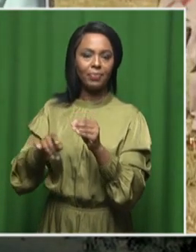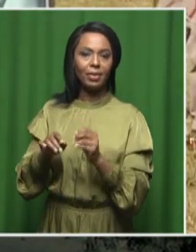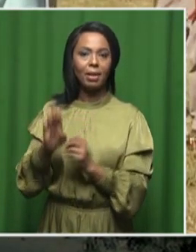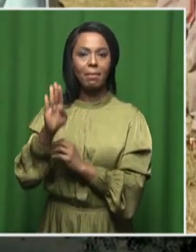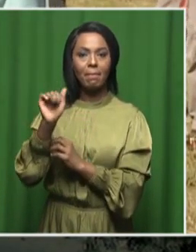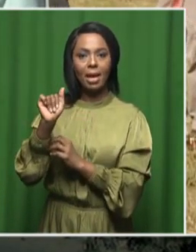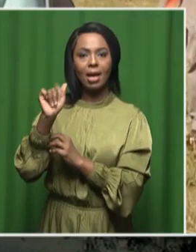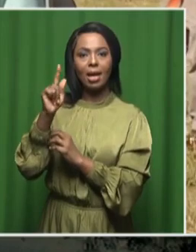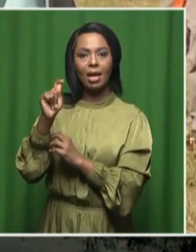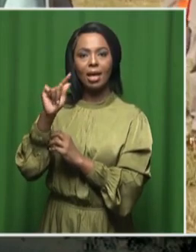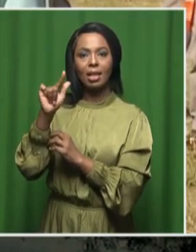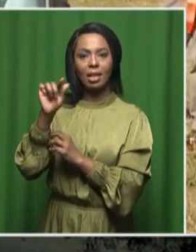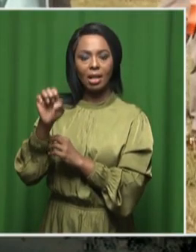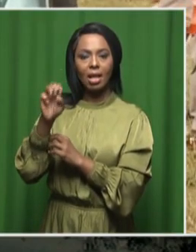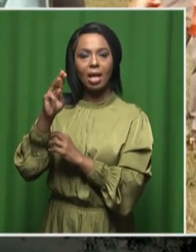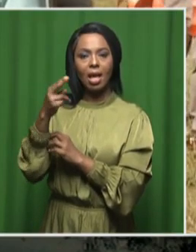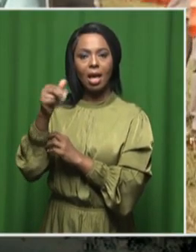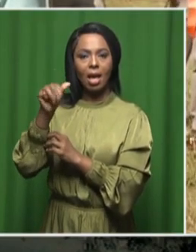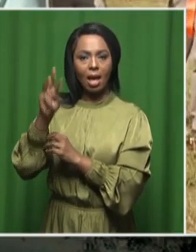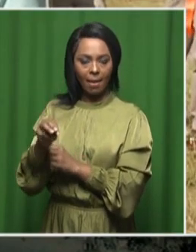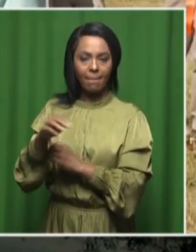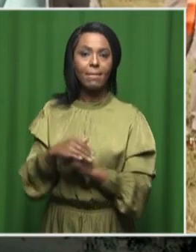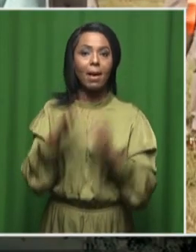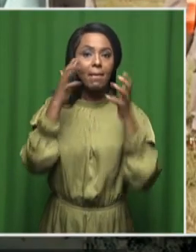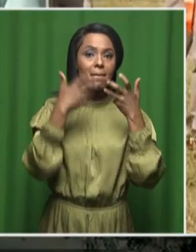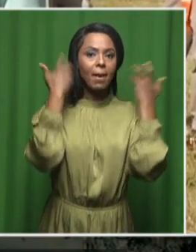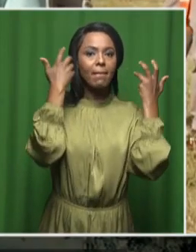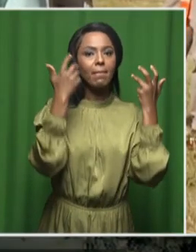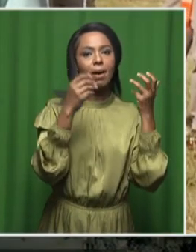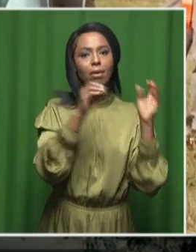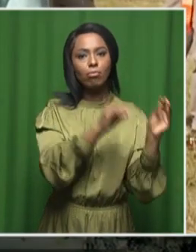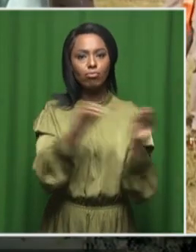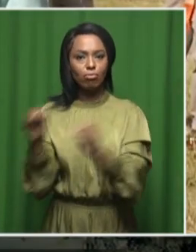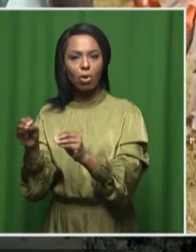morning to you. When do we expect the lions to be released?